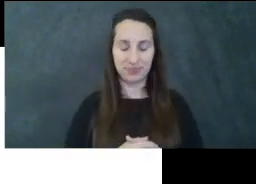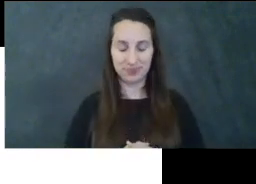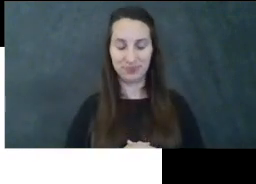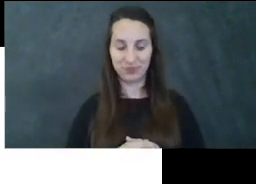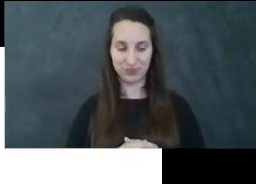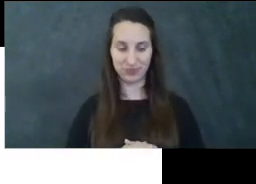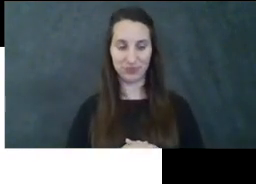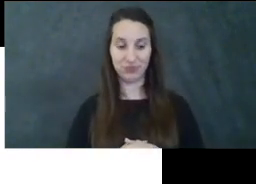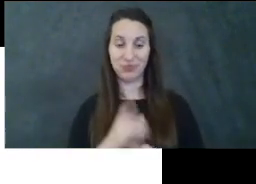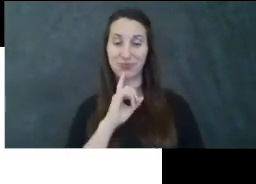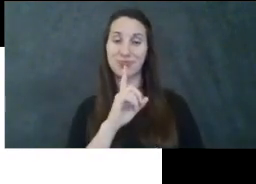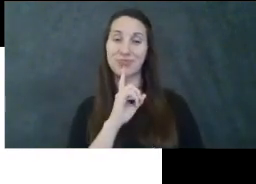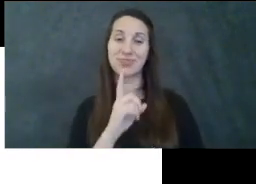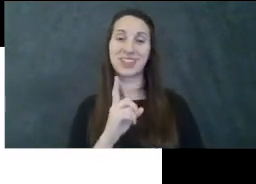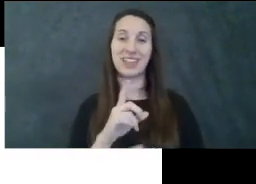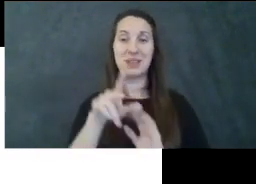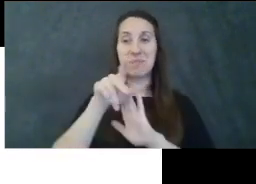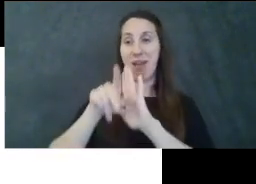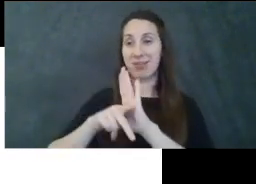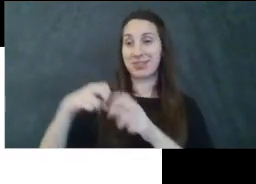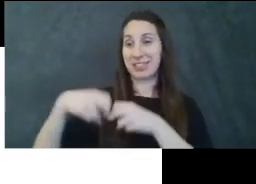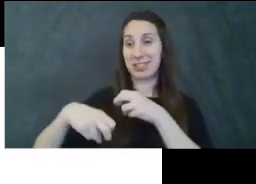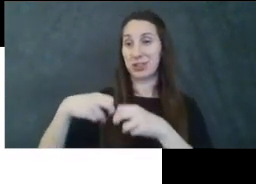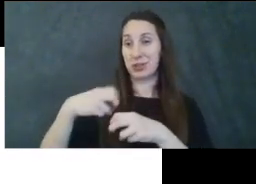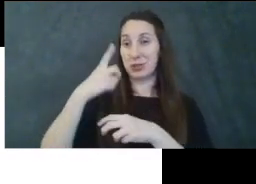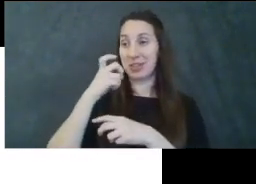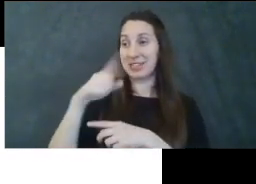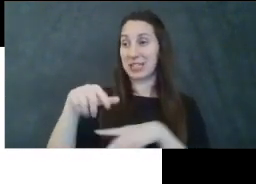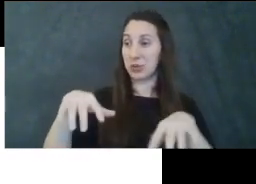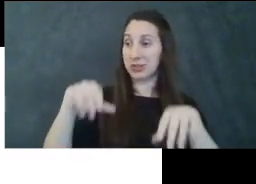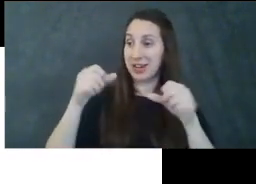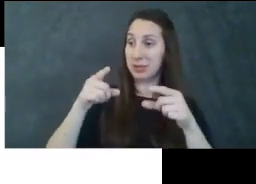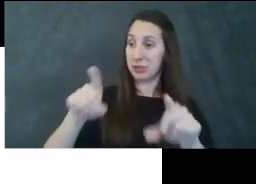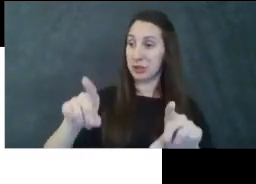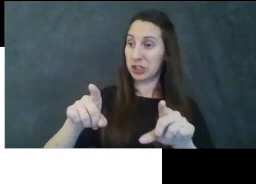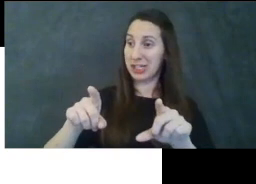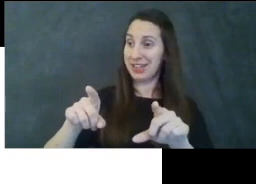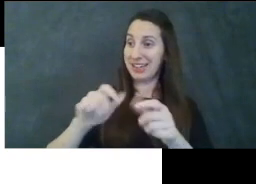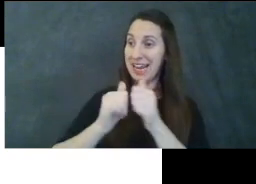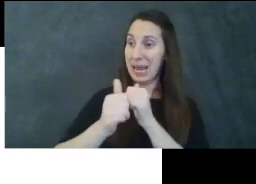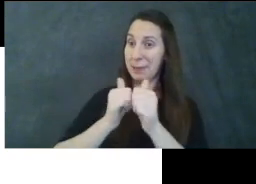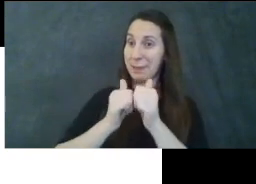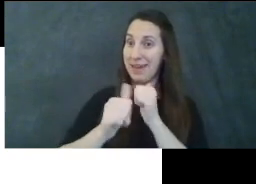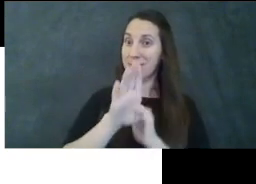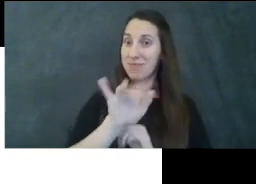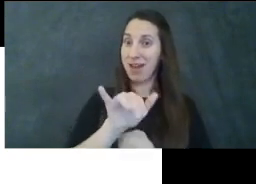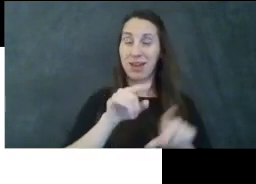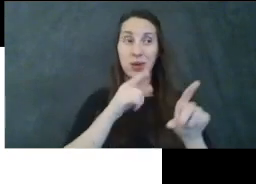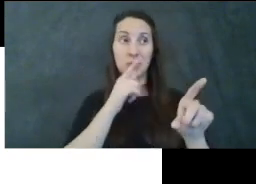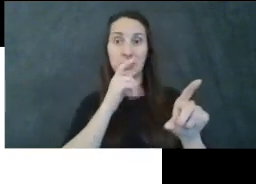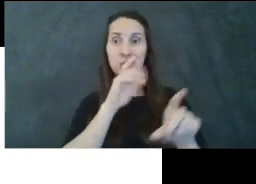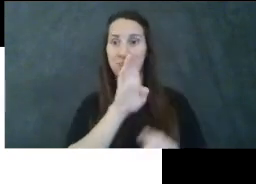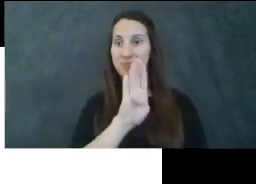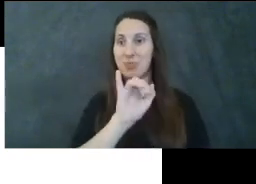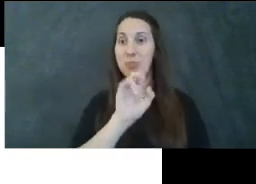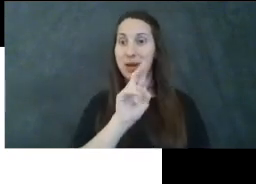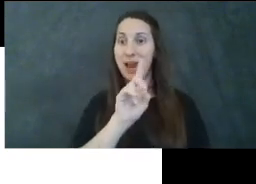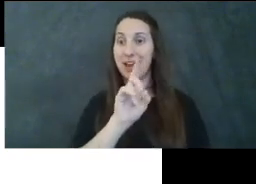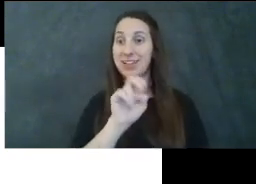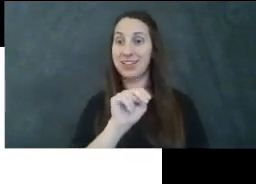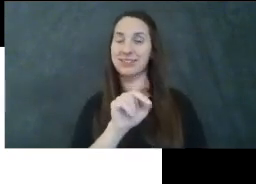the fact that the policy issues were taken up during the campaign by Joe Biden pretends